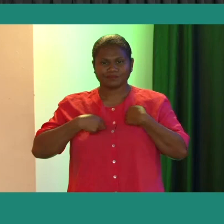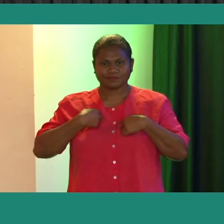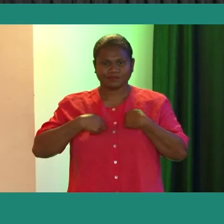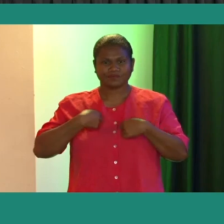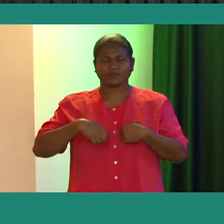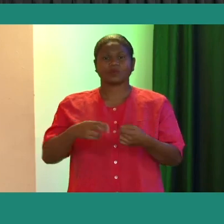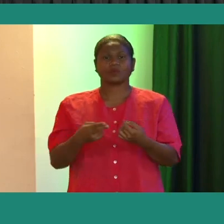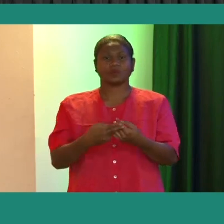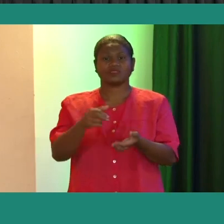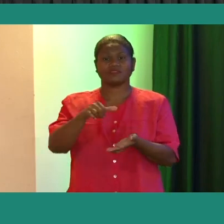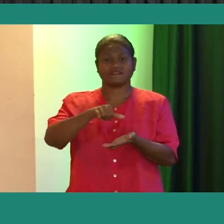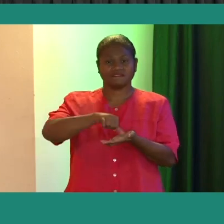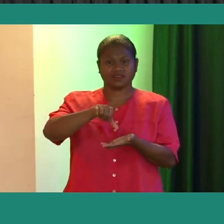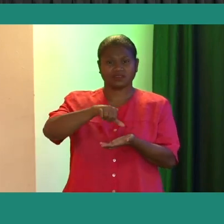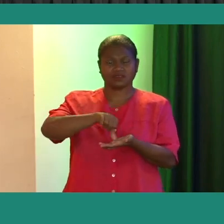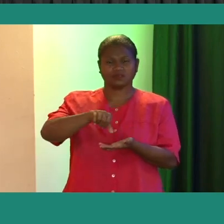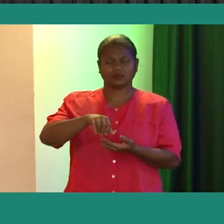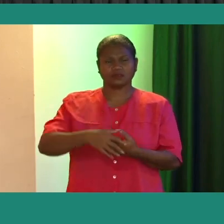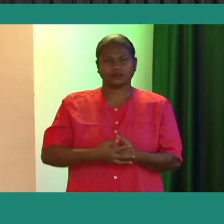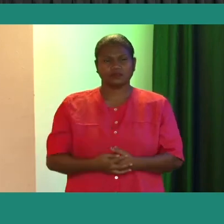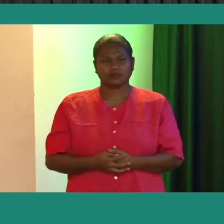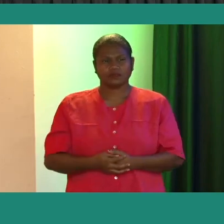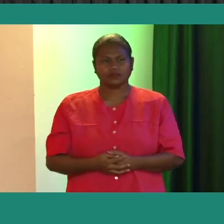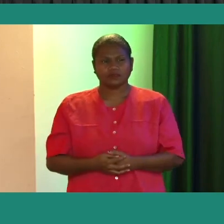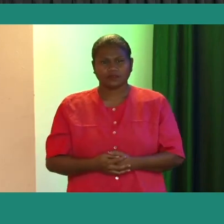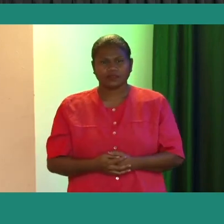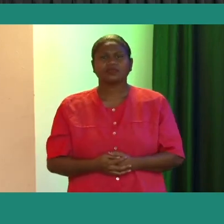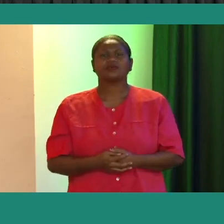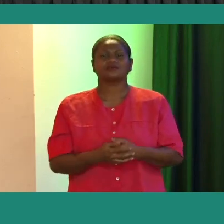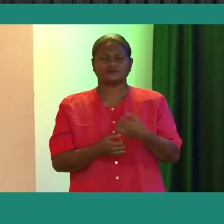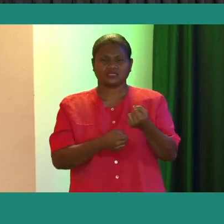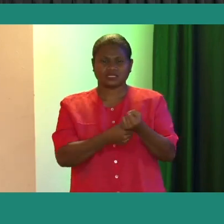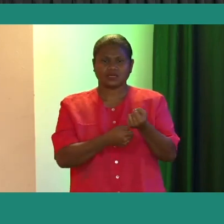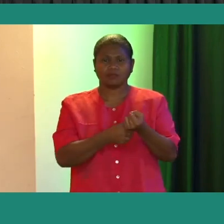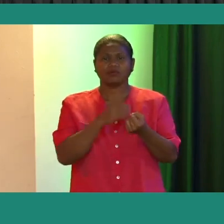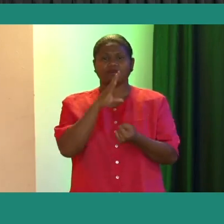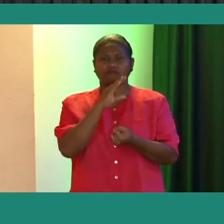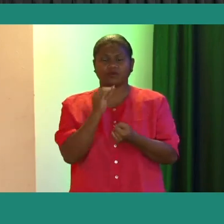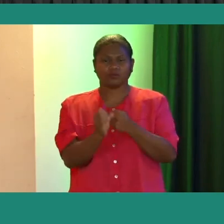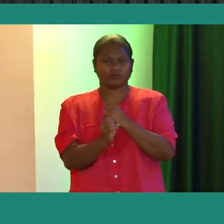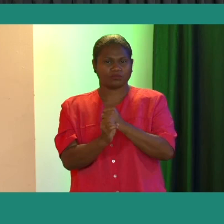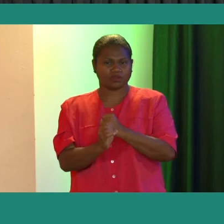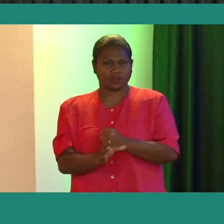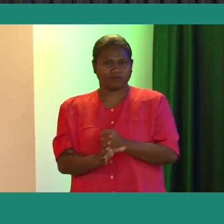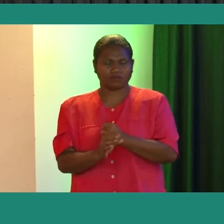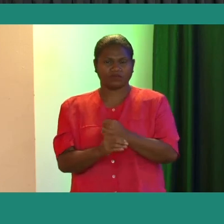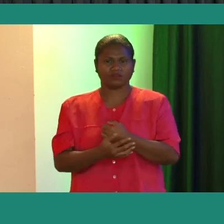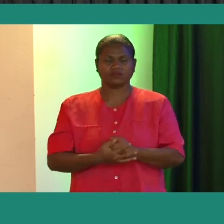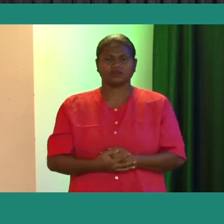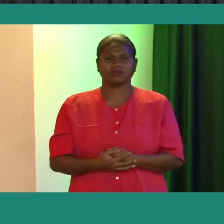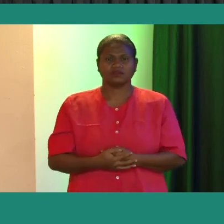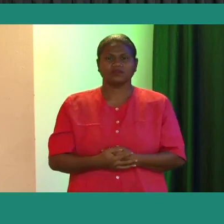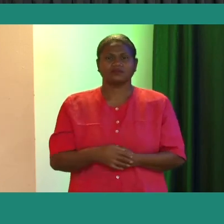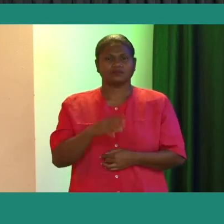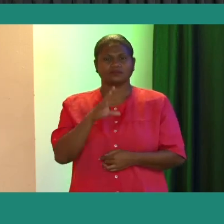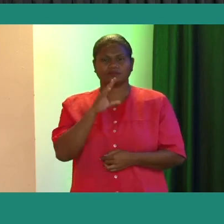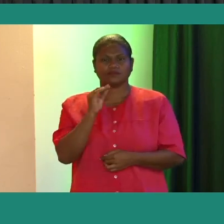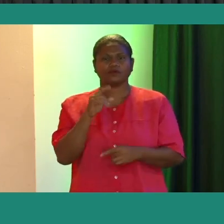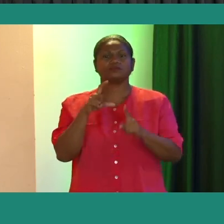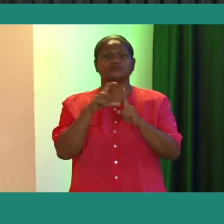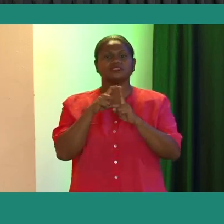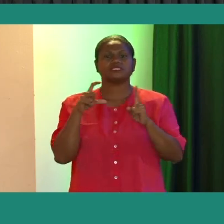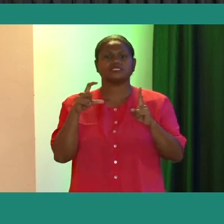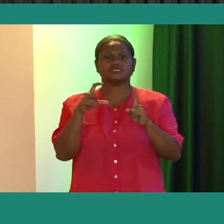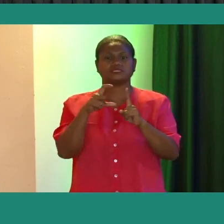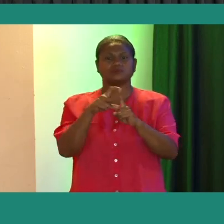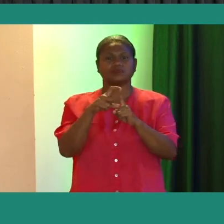Funding aspect of it, and getting the support from the government that comes through the Department for